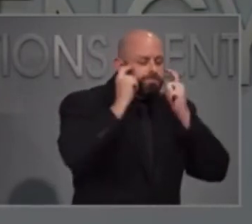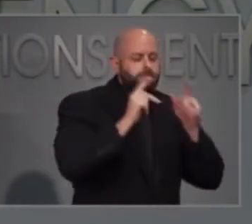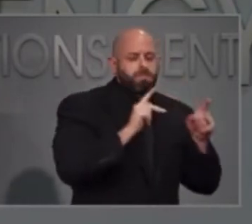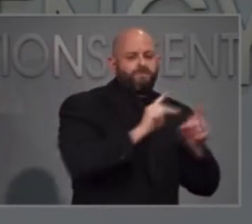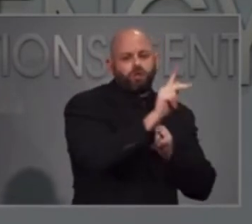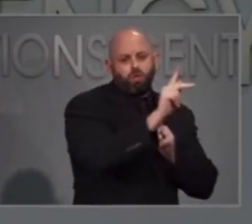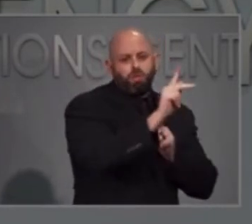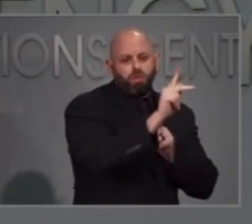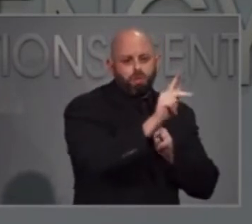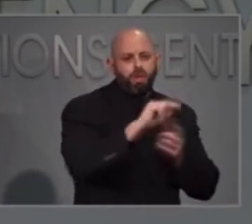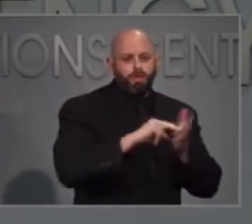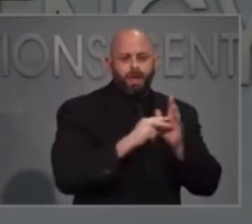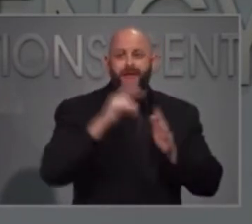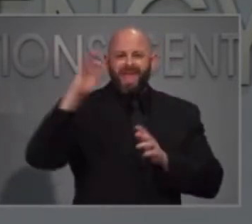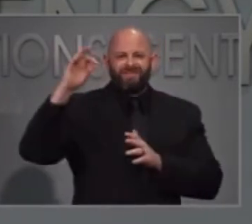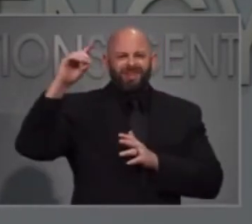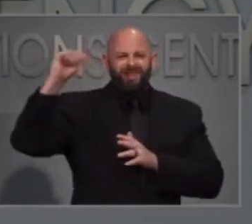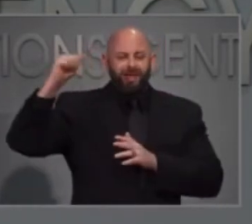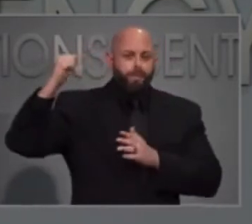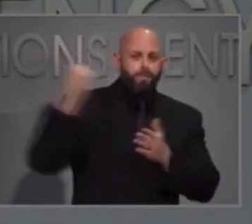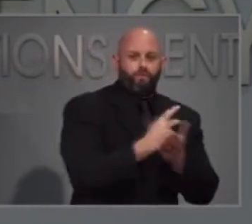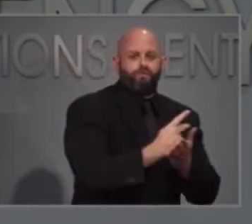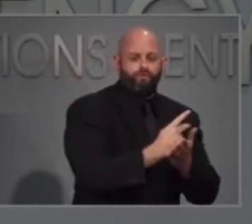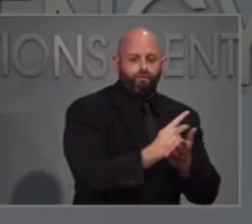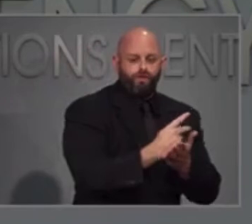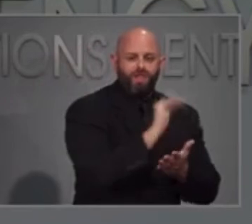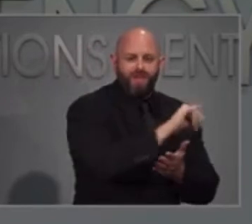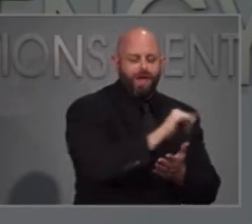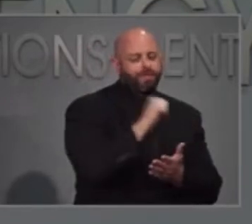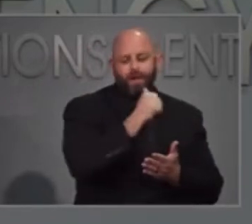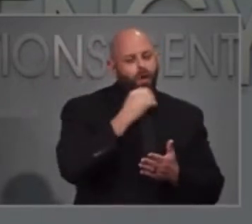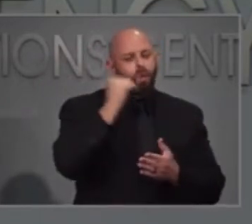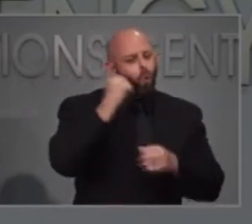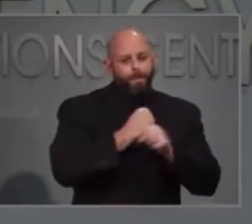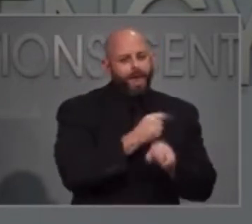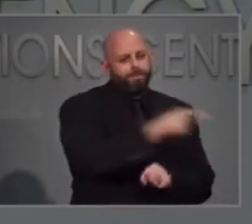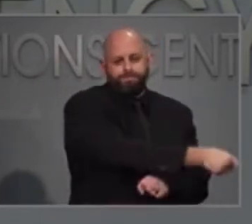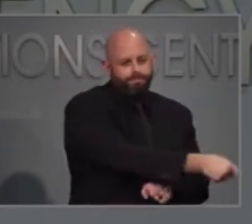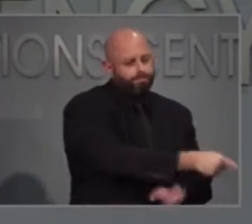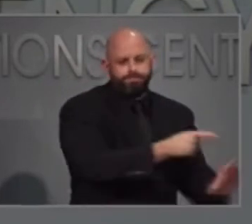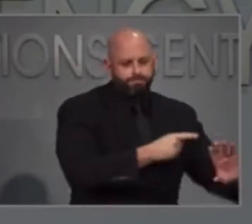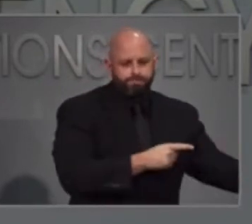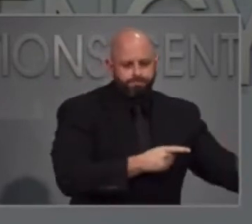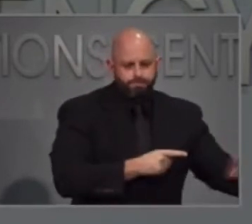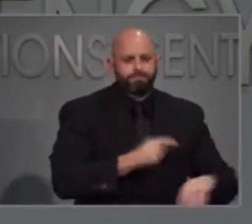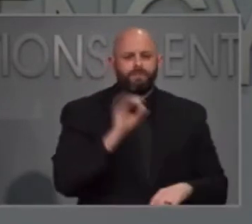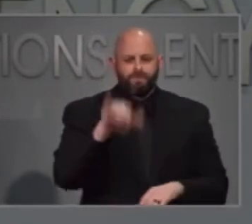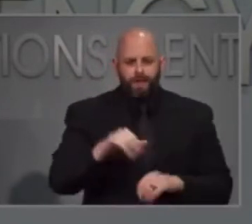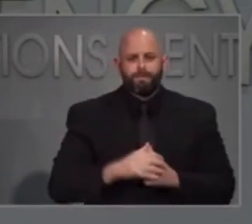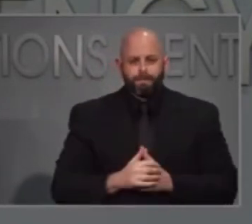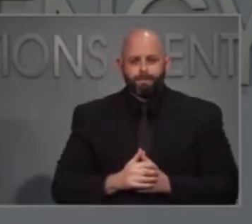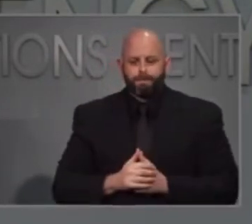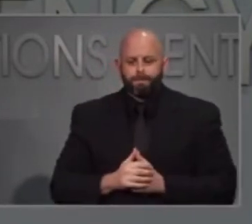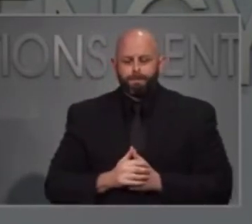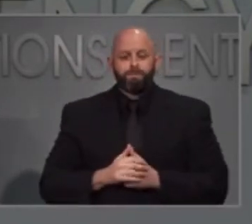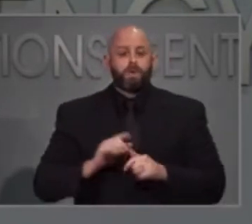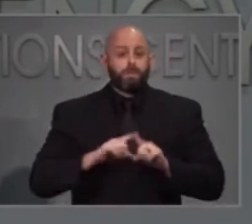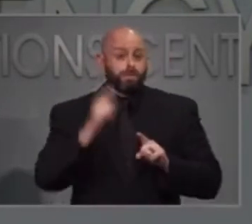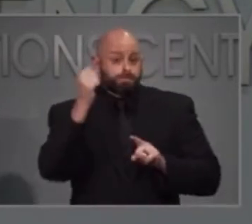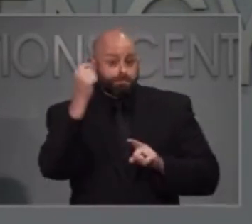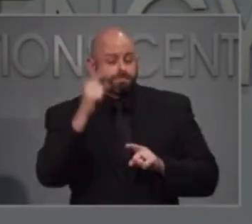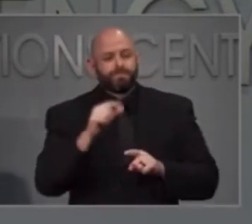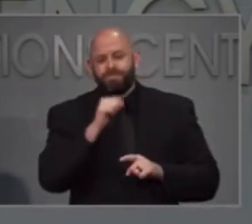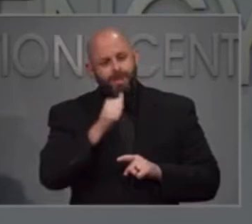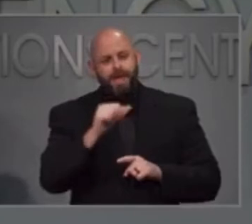by the FDA and have some certain components to them that are appropriate for them, but they are not